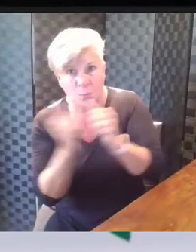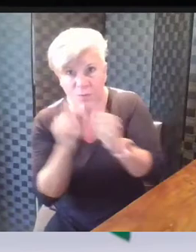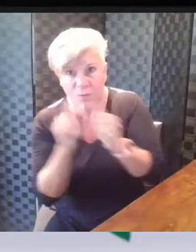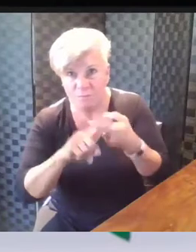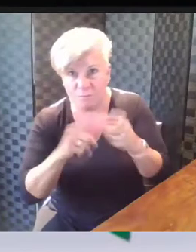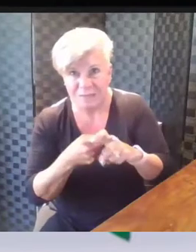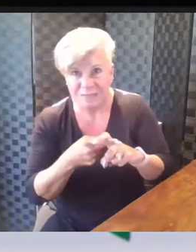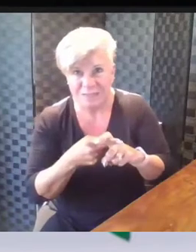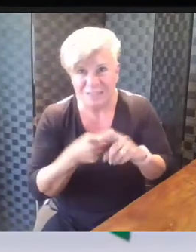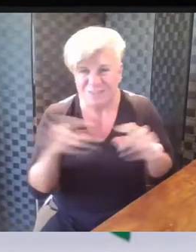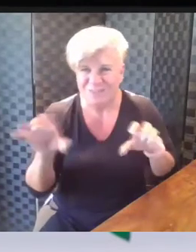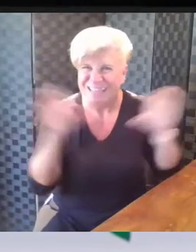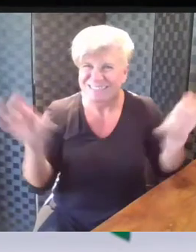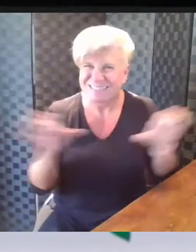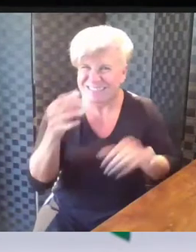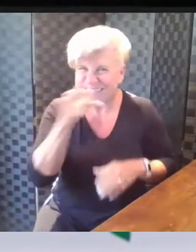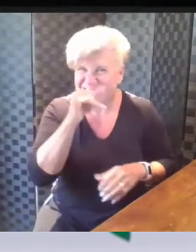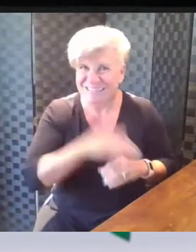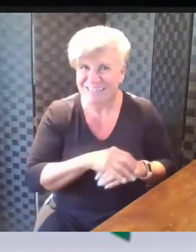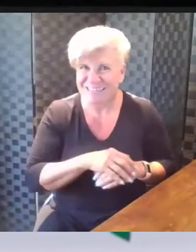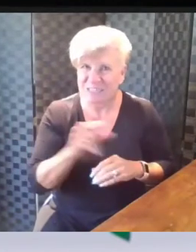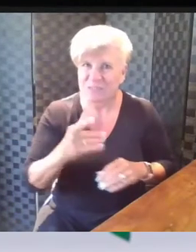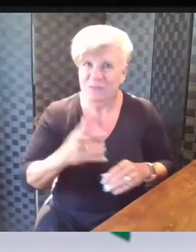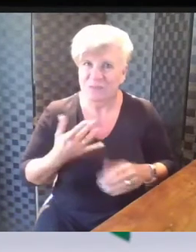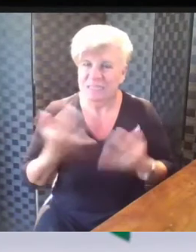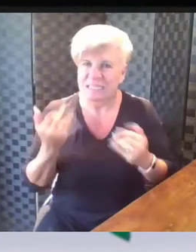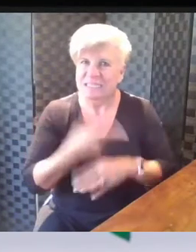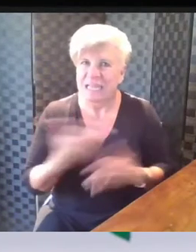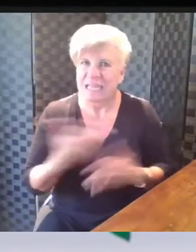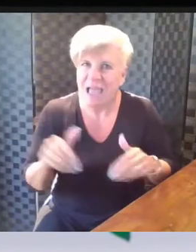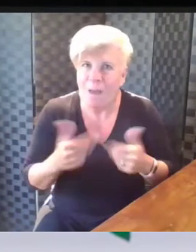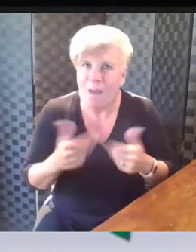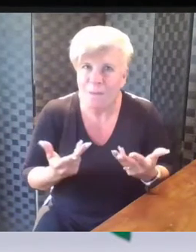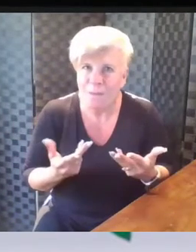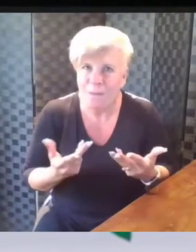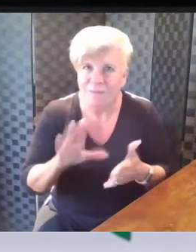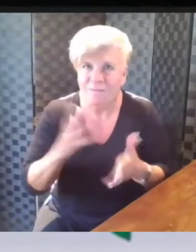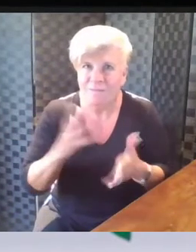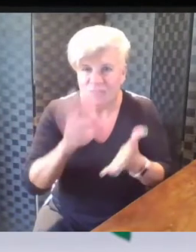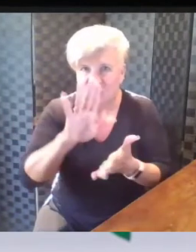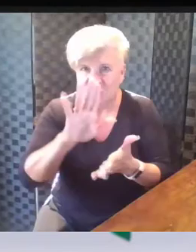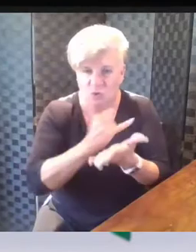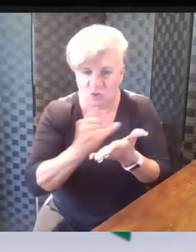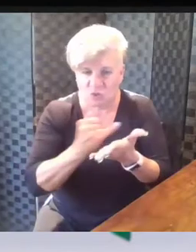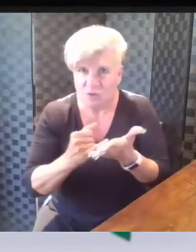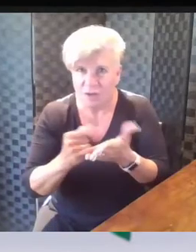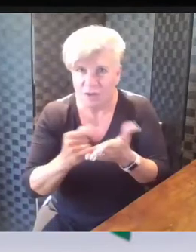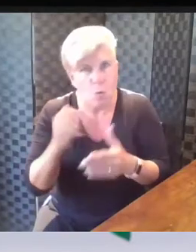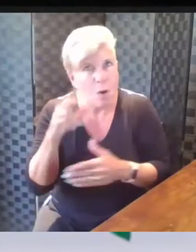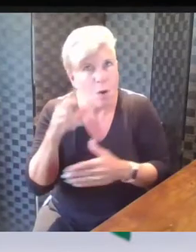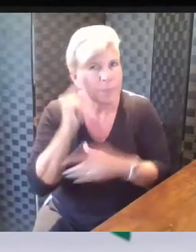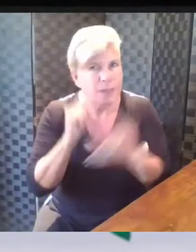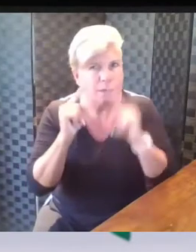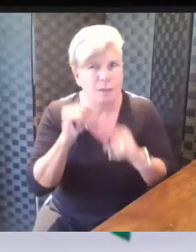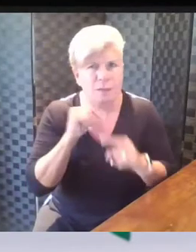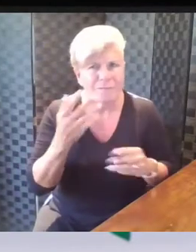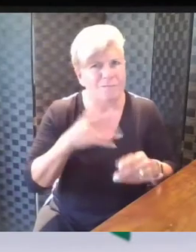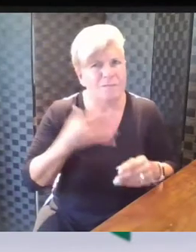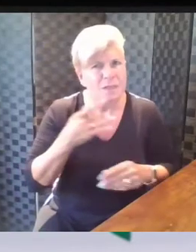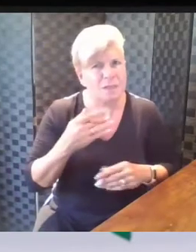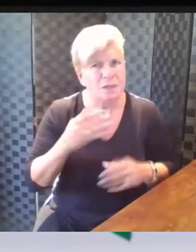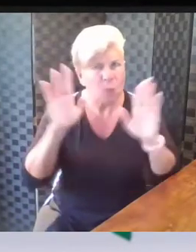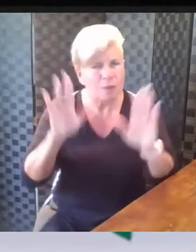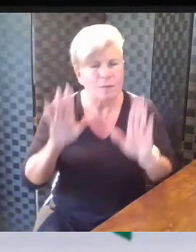friends and you got to be silly. How are you feeling today? Finish it in your journal or think about it. If you're not feeling too great, that's